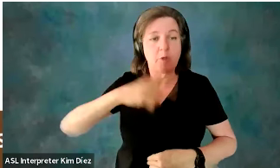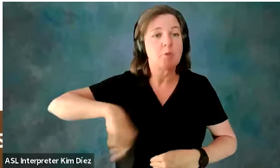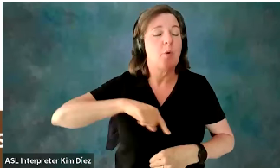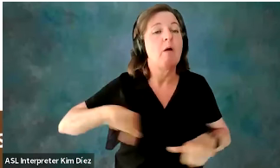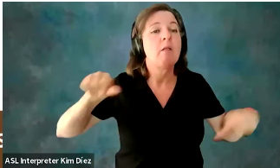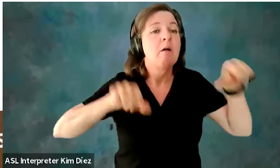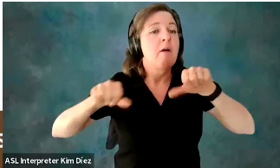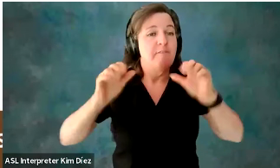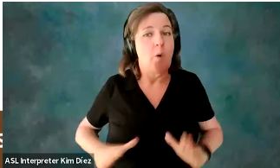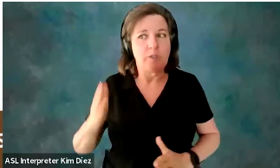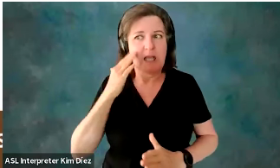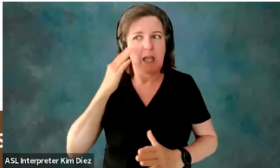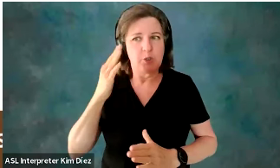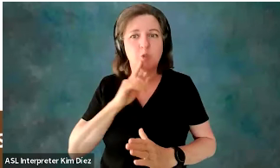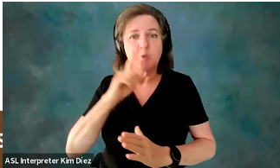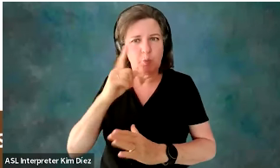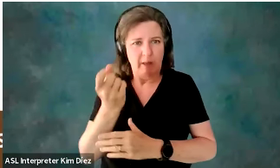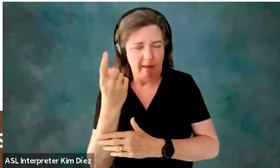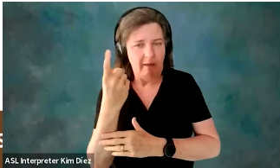start creating the models